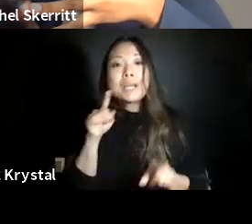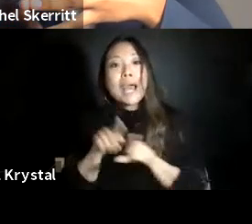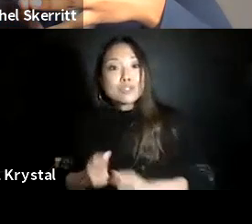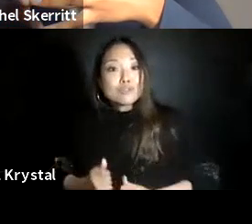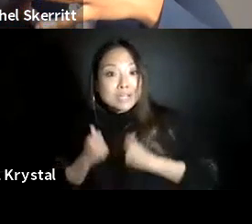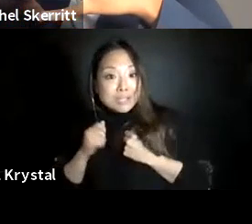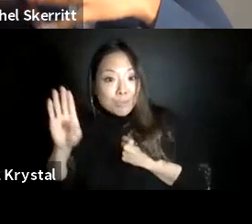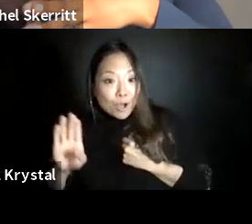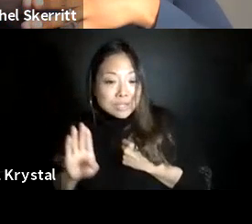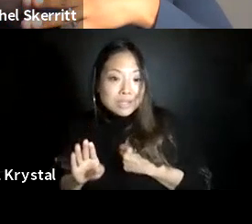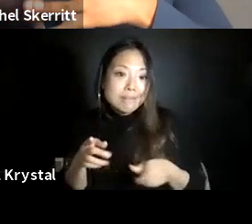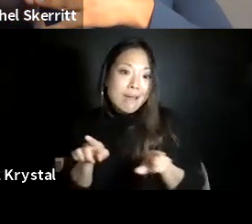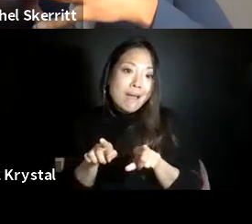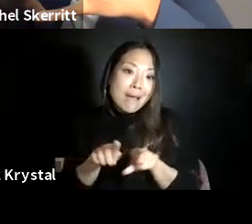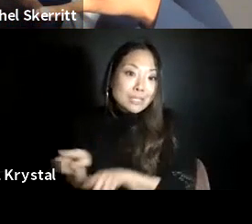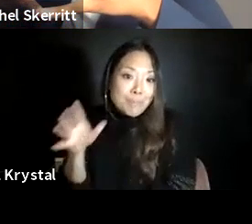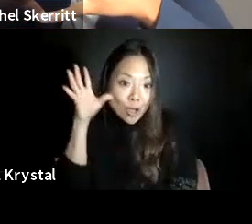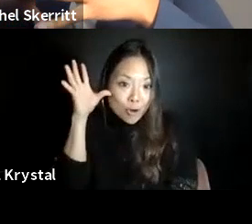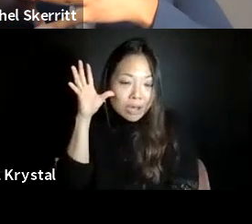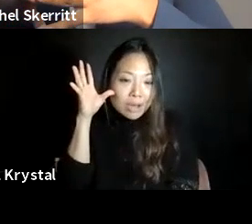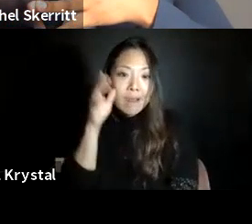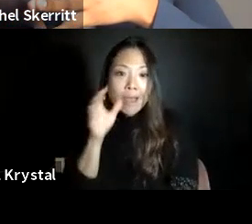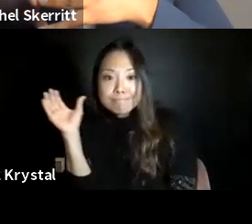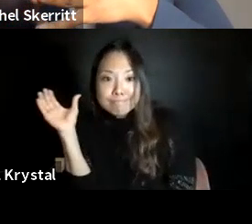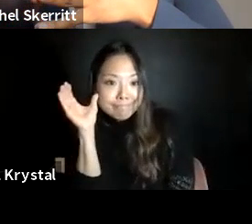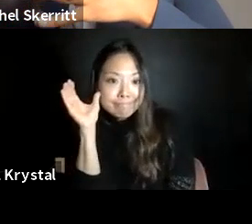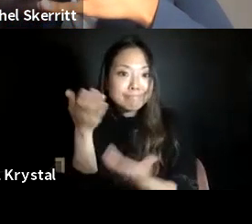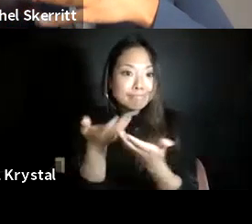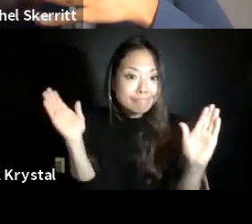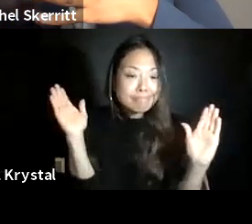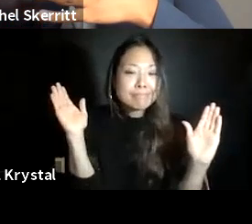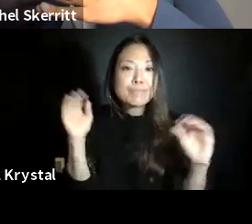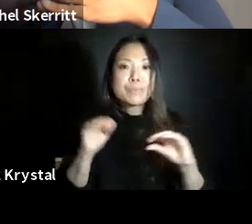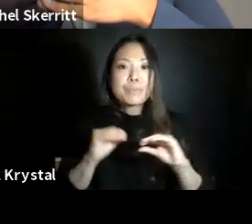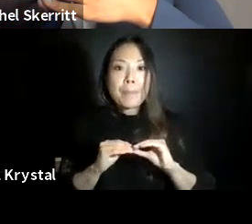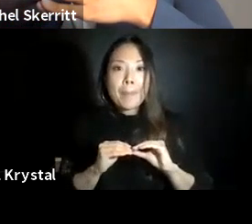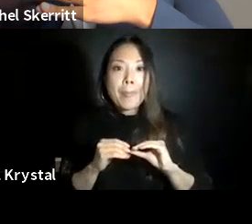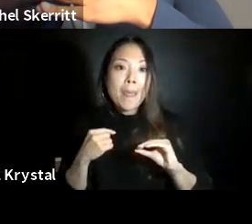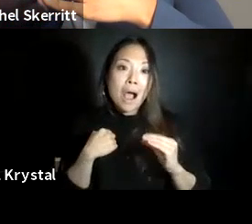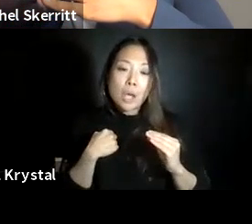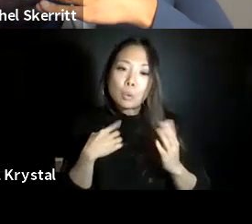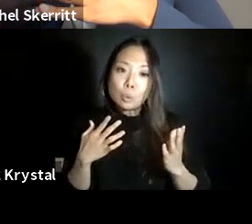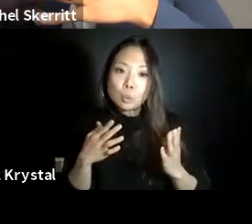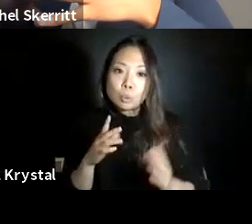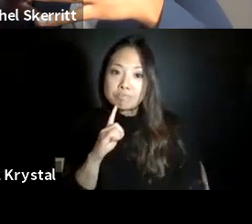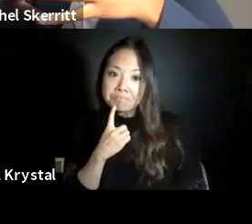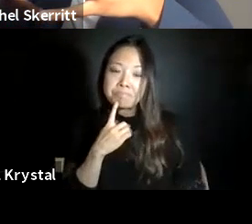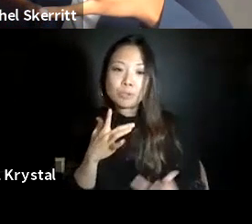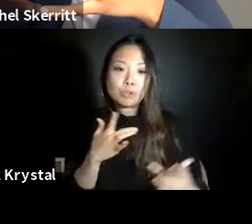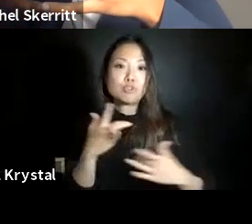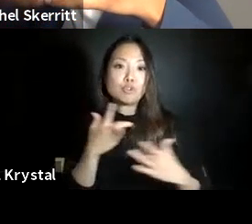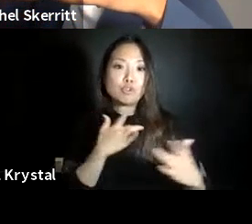parent, and listening to the public comment as we have, I do have significant concern about